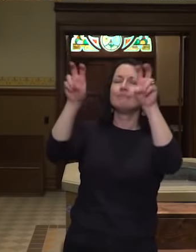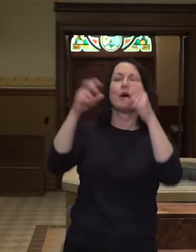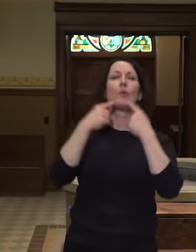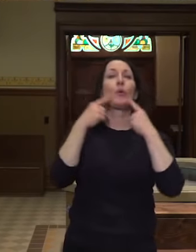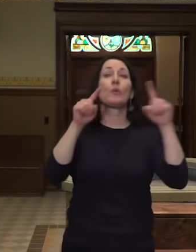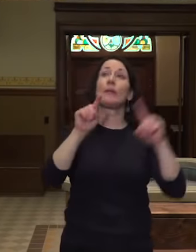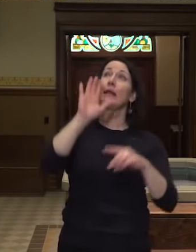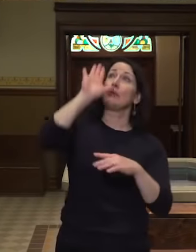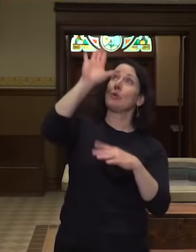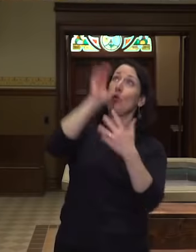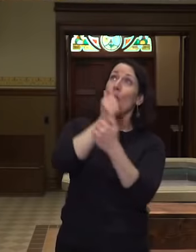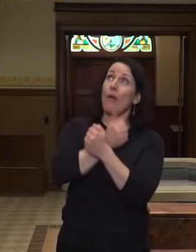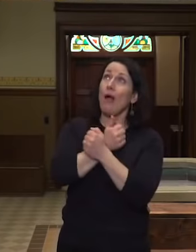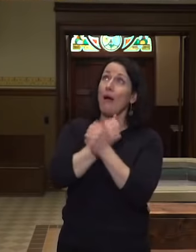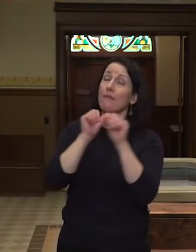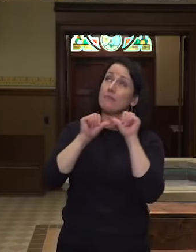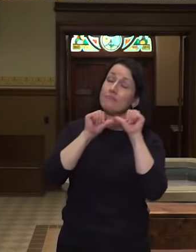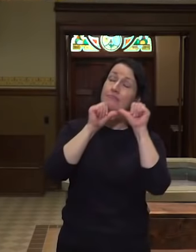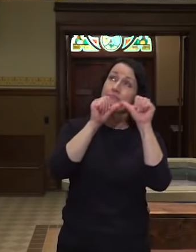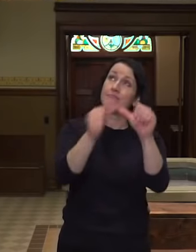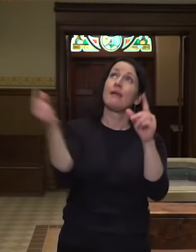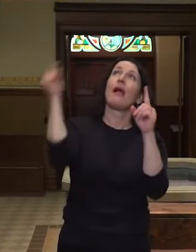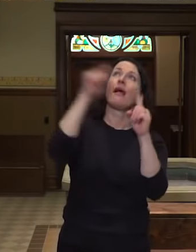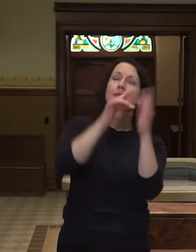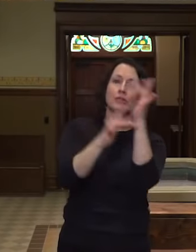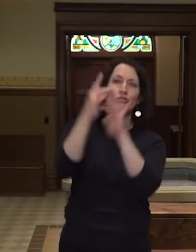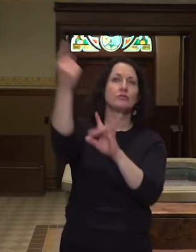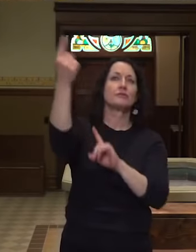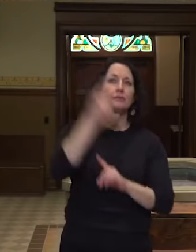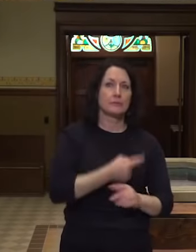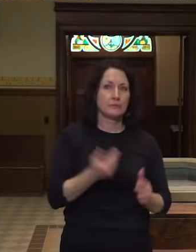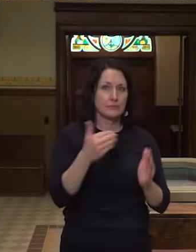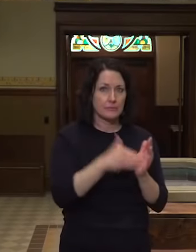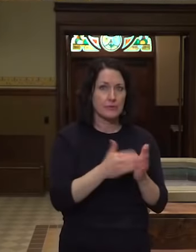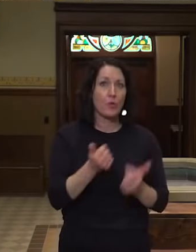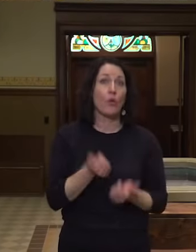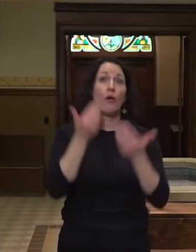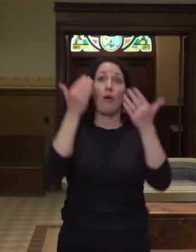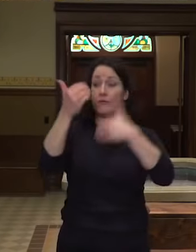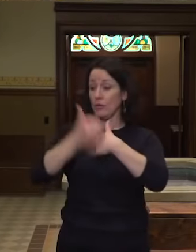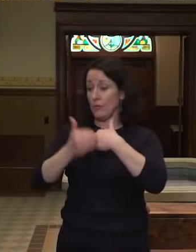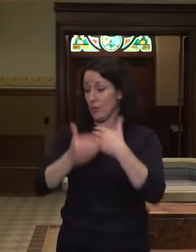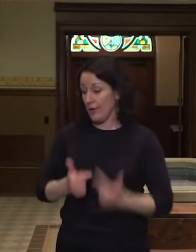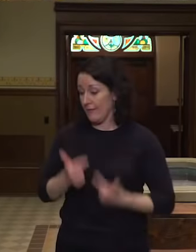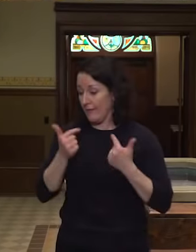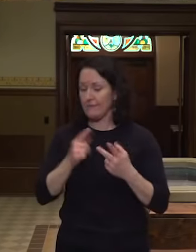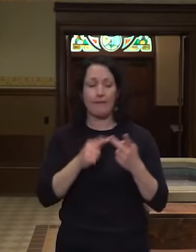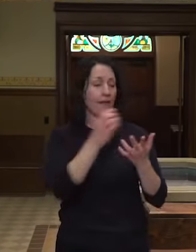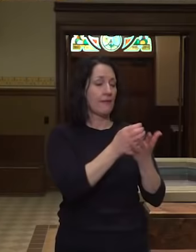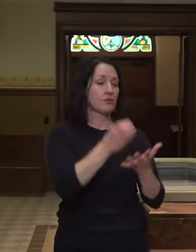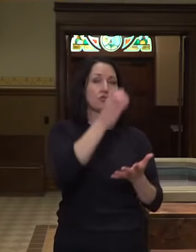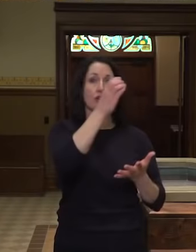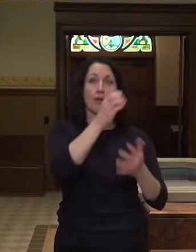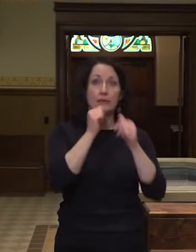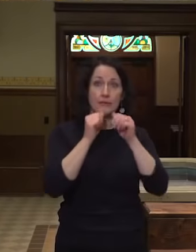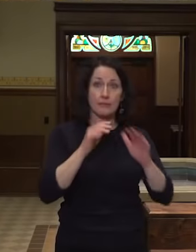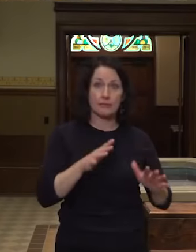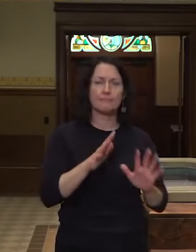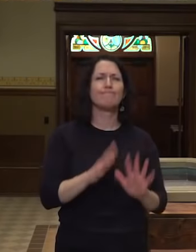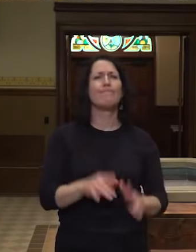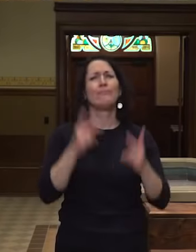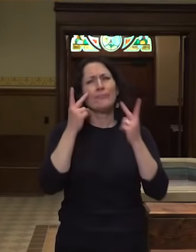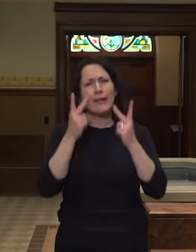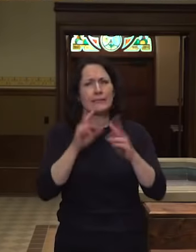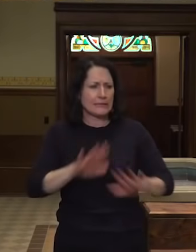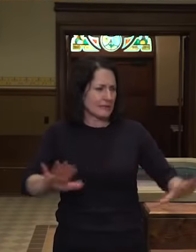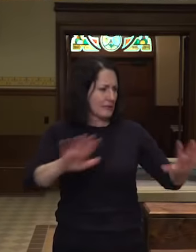love until he comes again, and we offer you the bread of life and the chalice of blessing. Look with favor on the